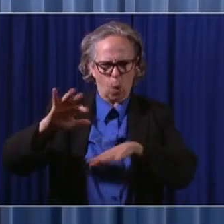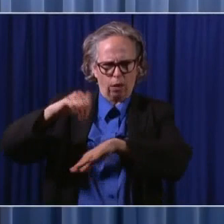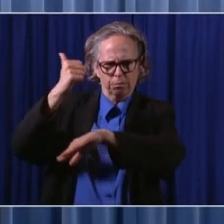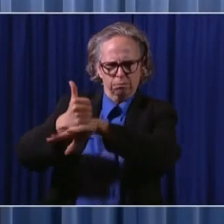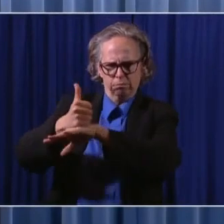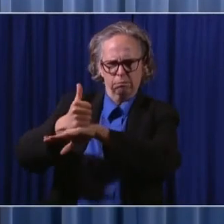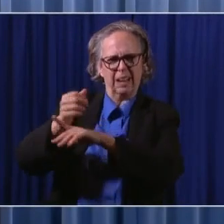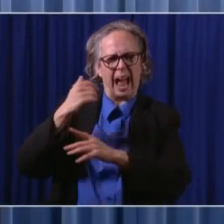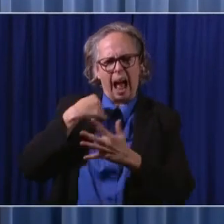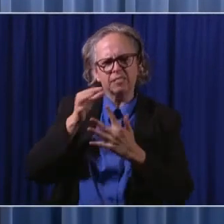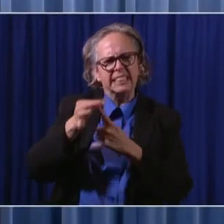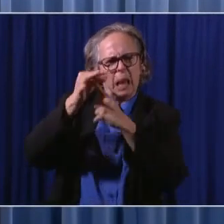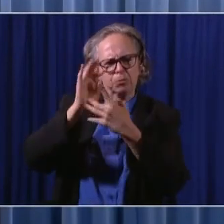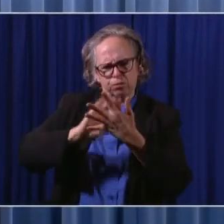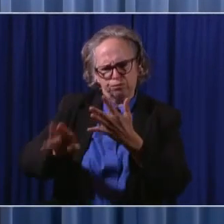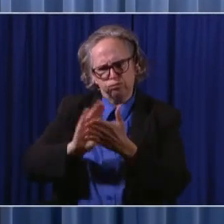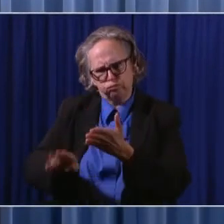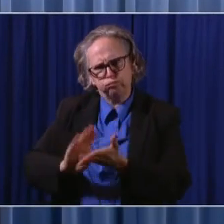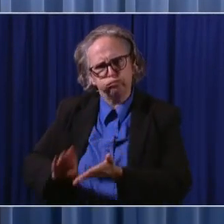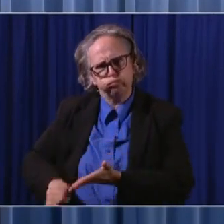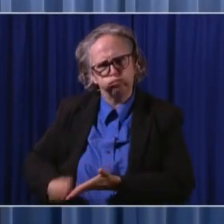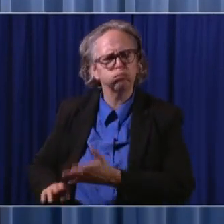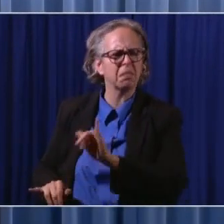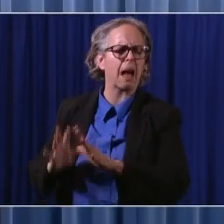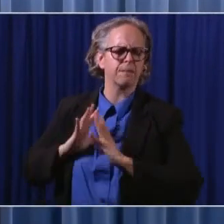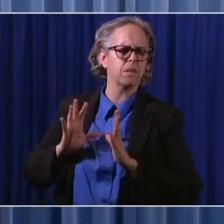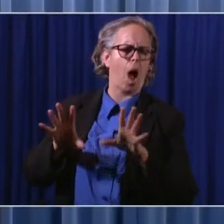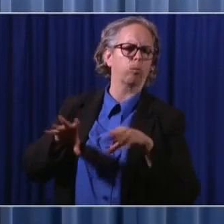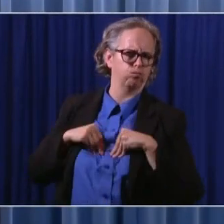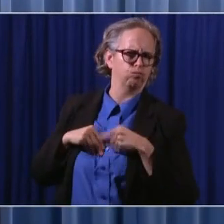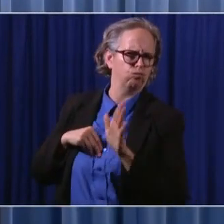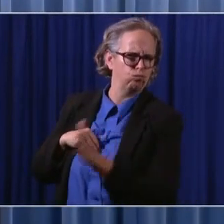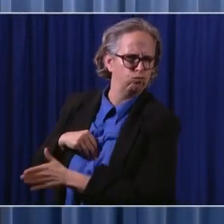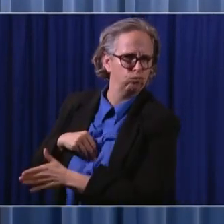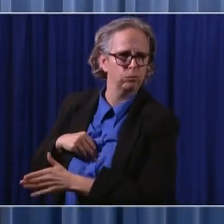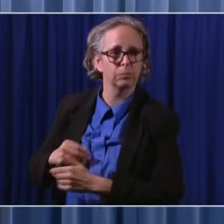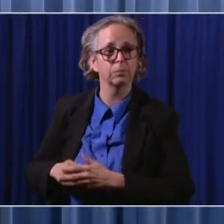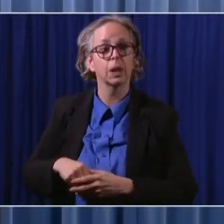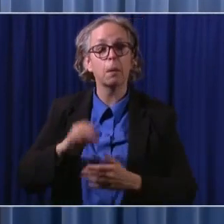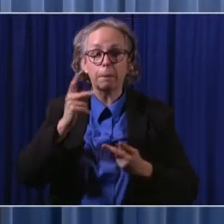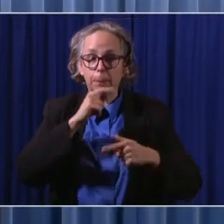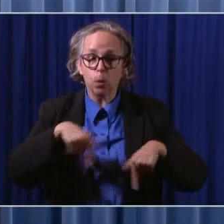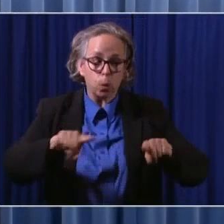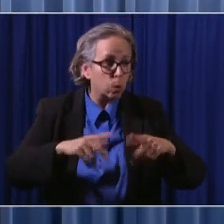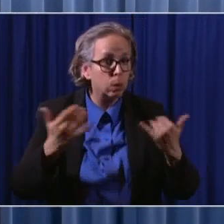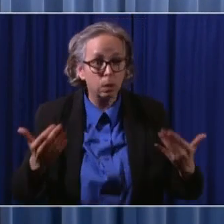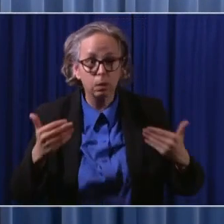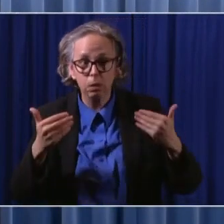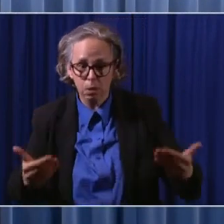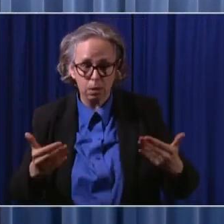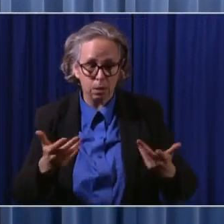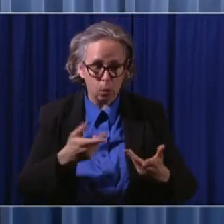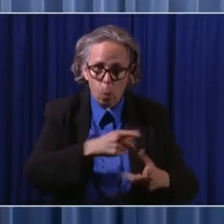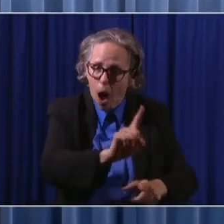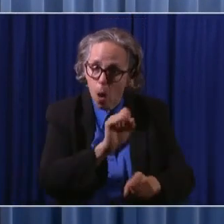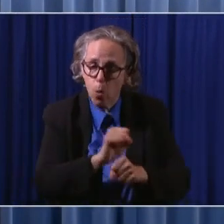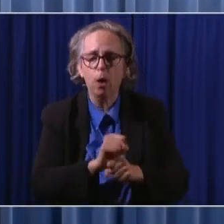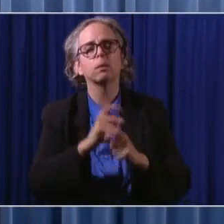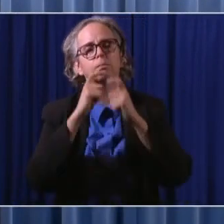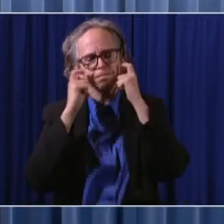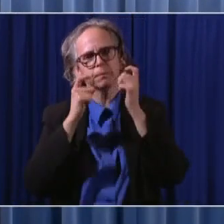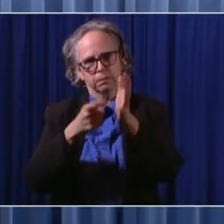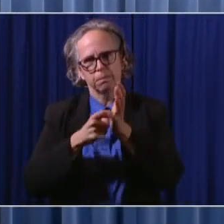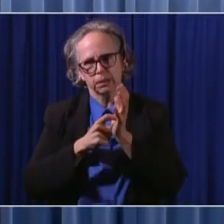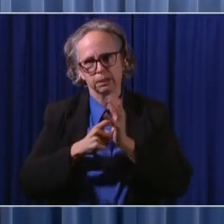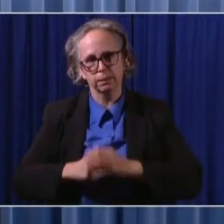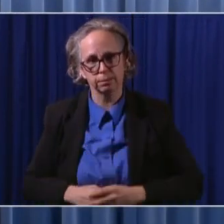for some time in regard to the requirement that people wear a mask while at work. So we're basically extending